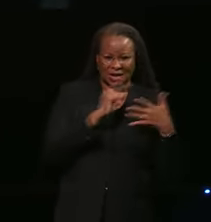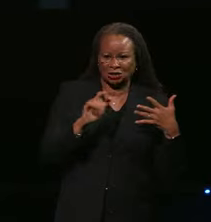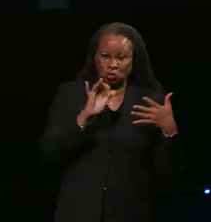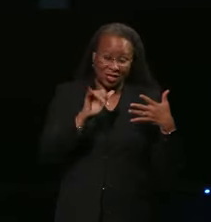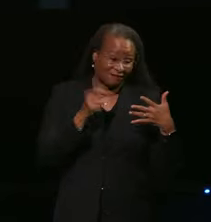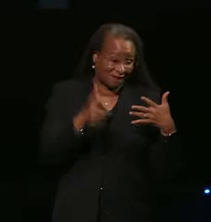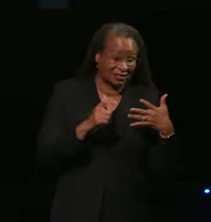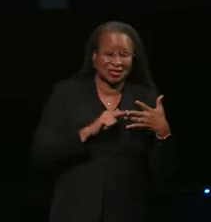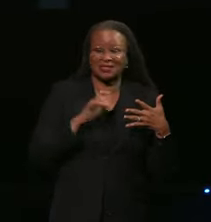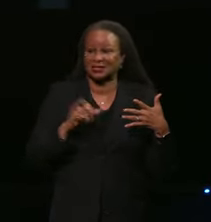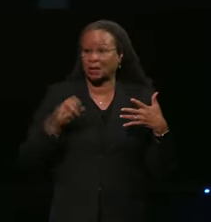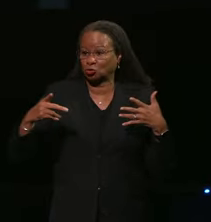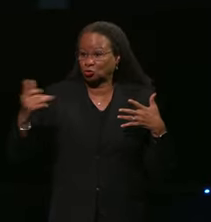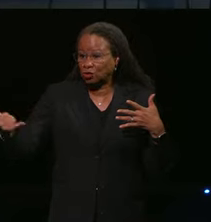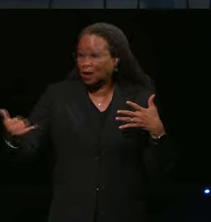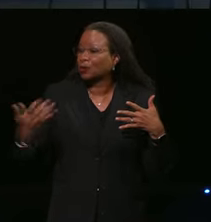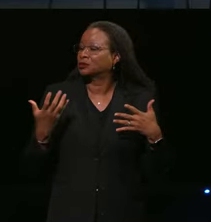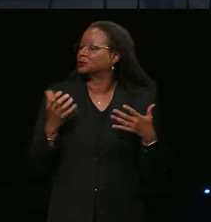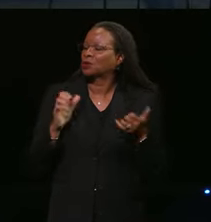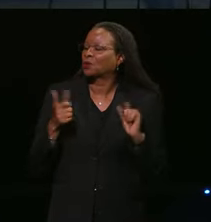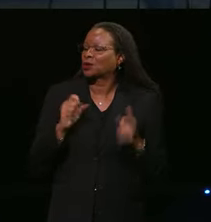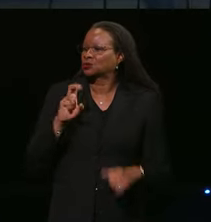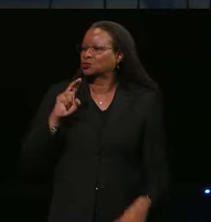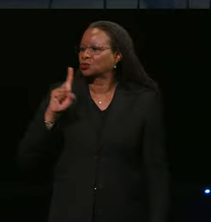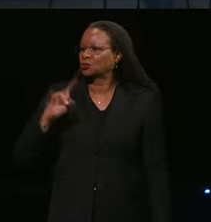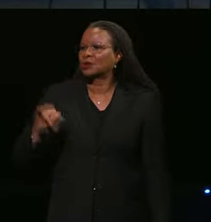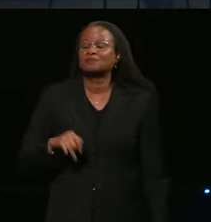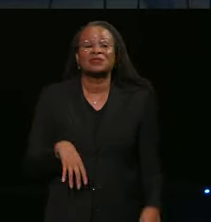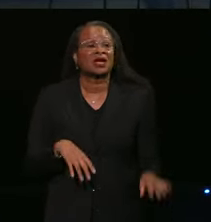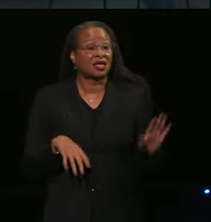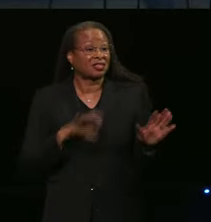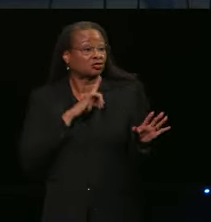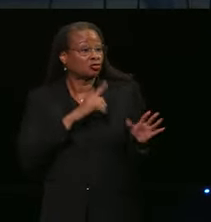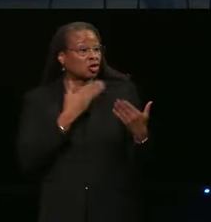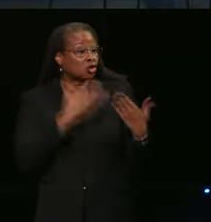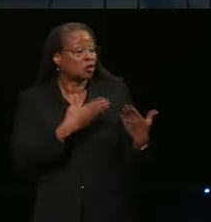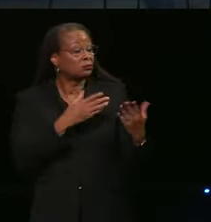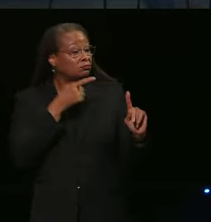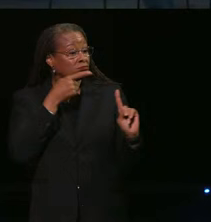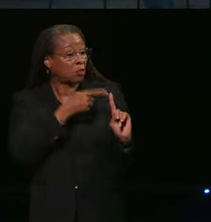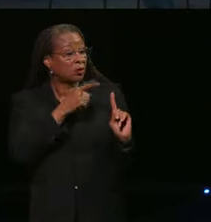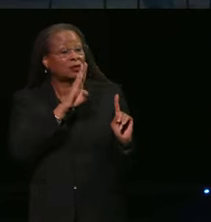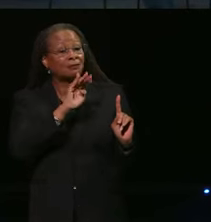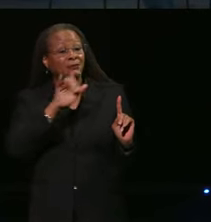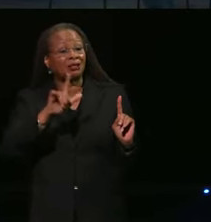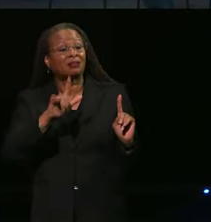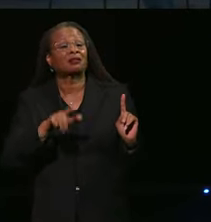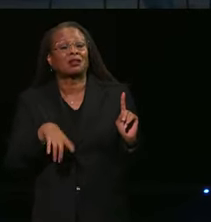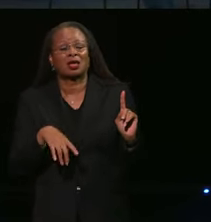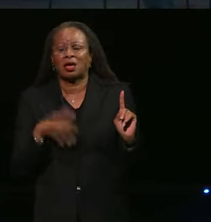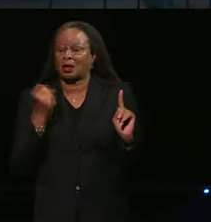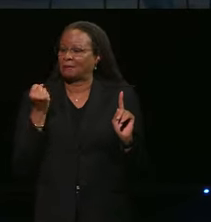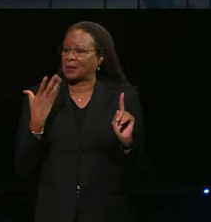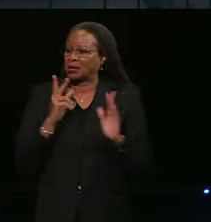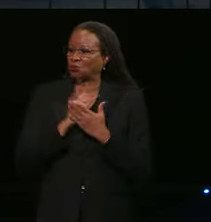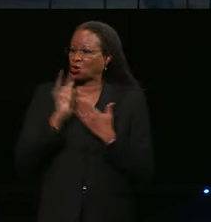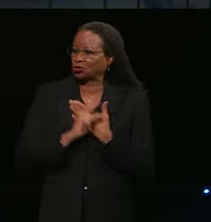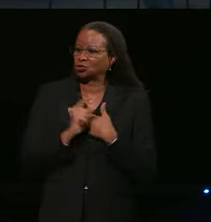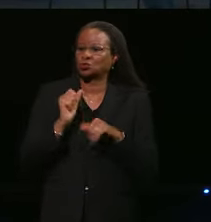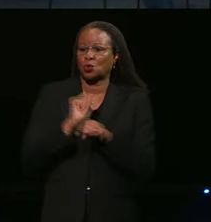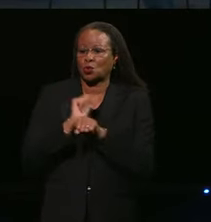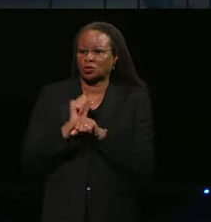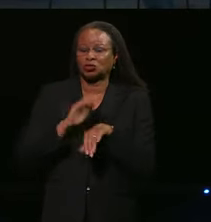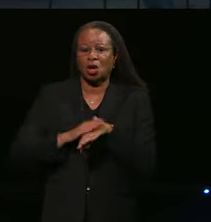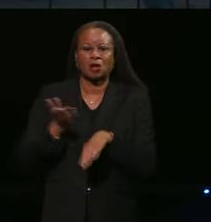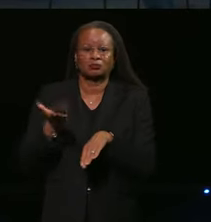fast and this is our chance now. Yeah, that's a good point, Bill, actually, because a lot of the projects we had worked on previously, actually, yeah,